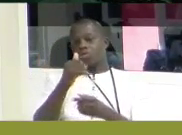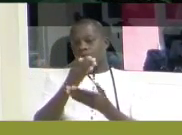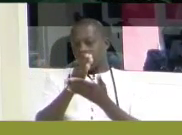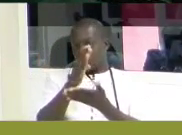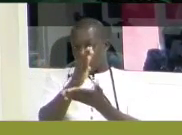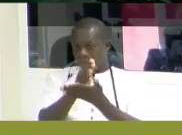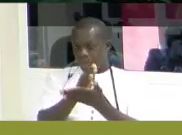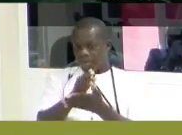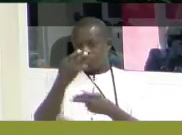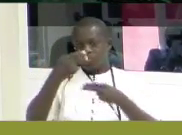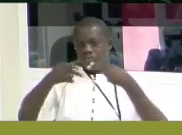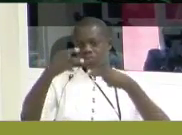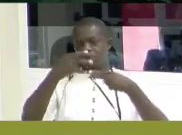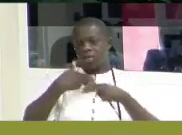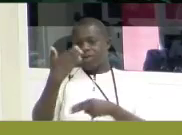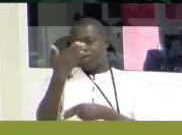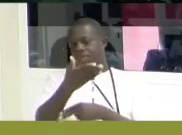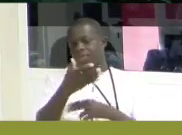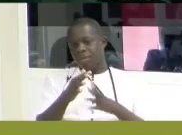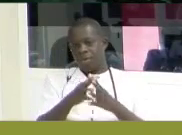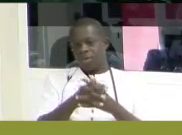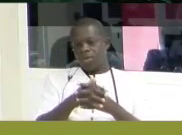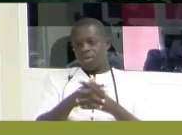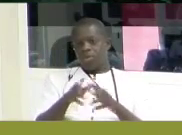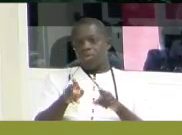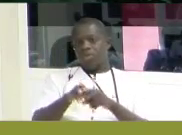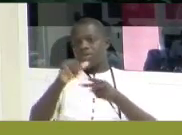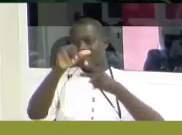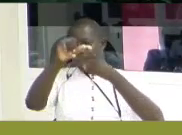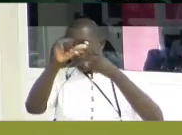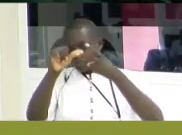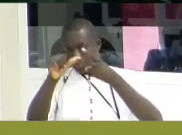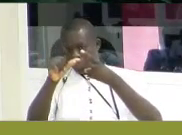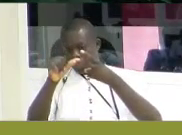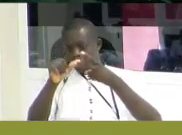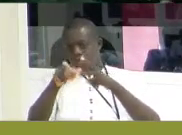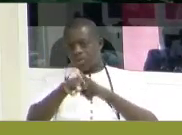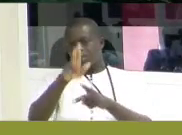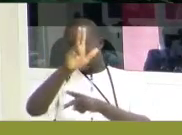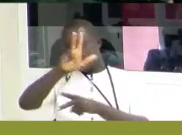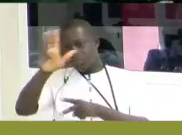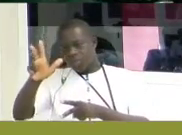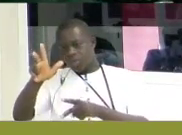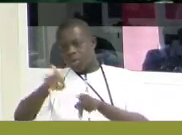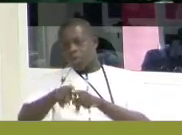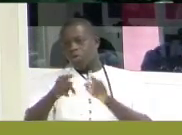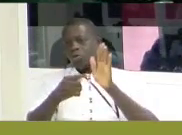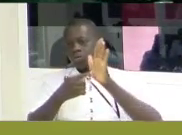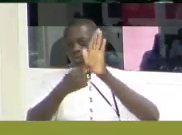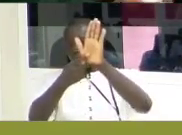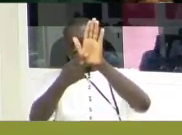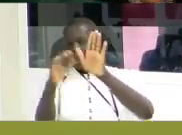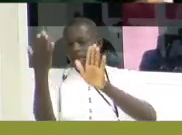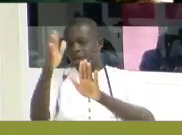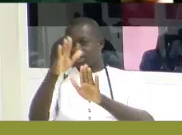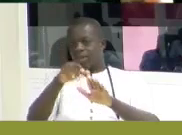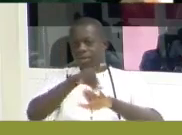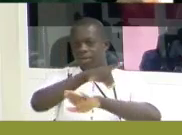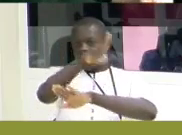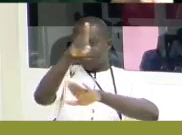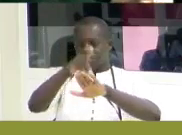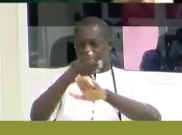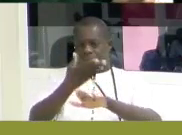the website or the article on the late president's mother reveal any sources that they had? They did